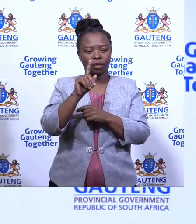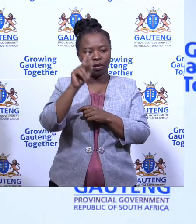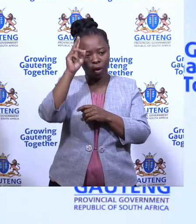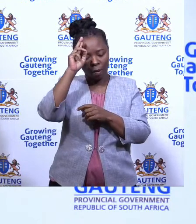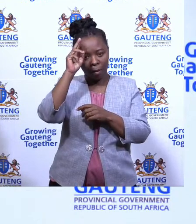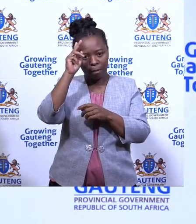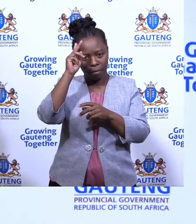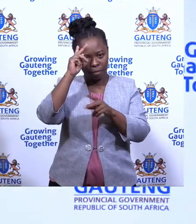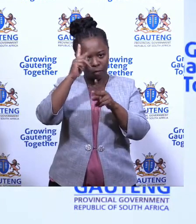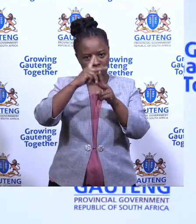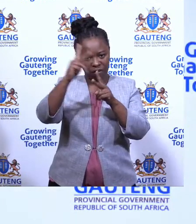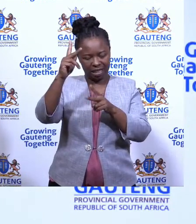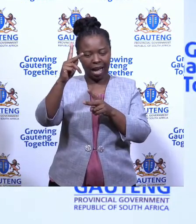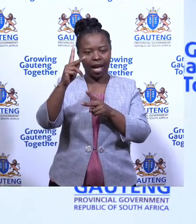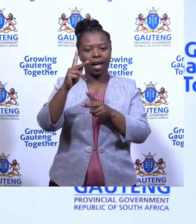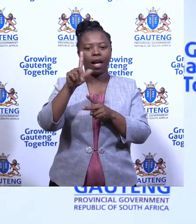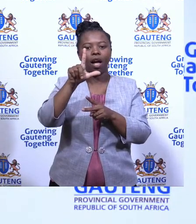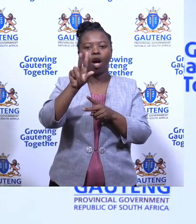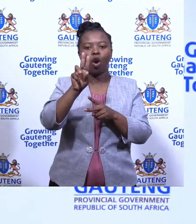of the Department of Health.